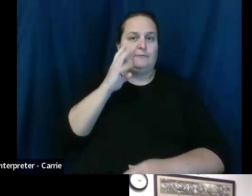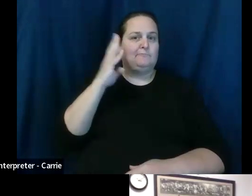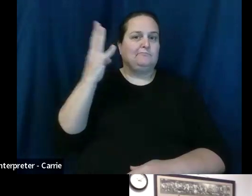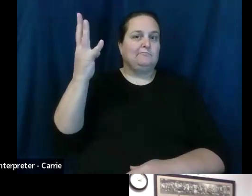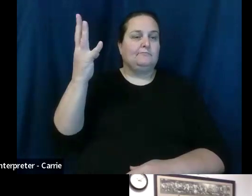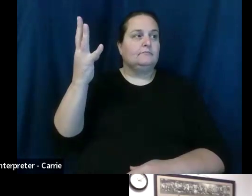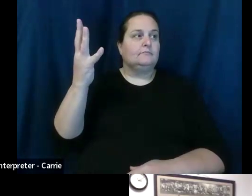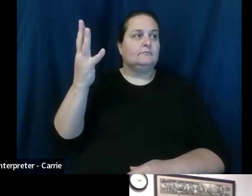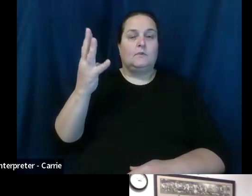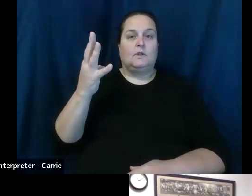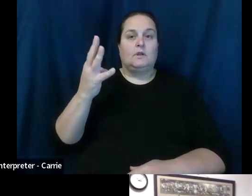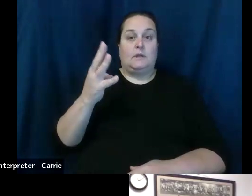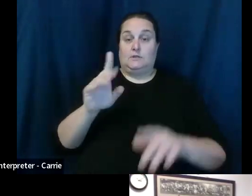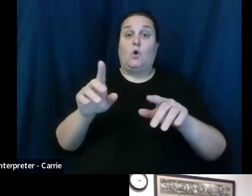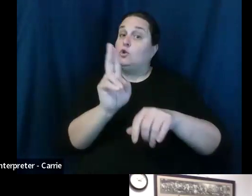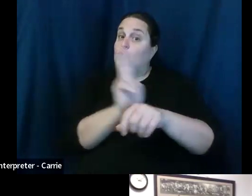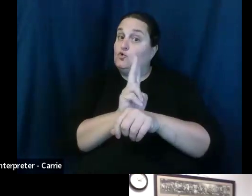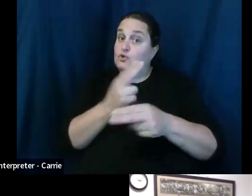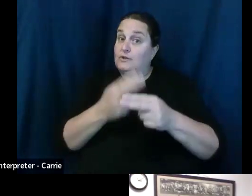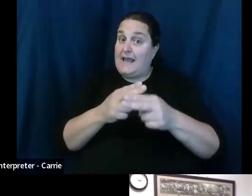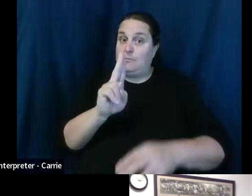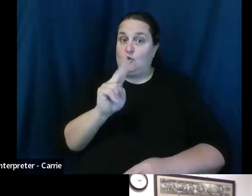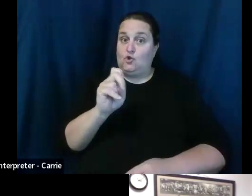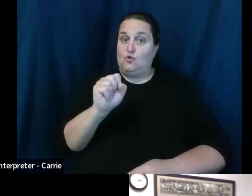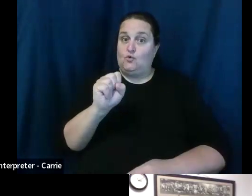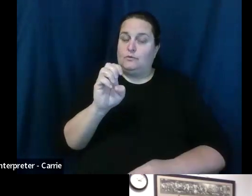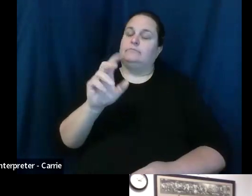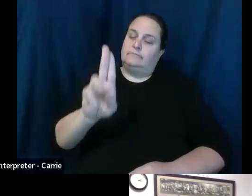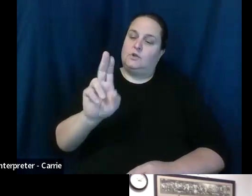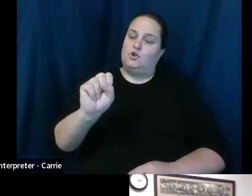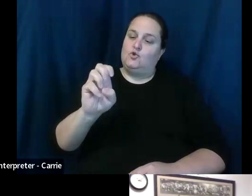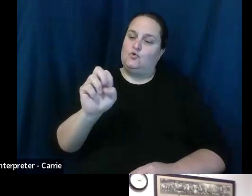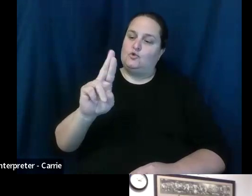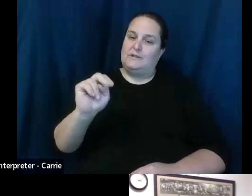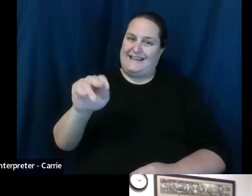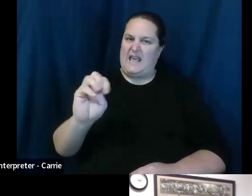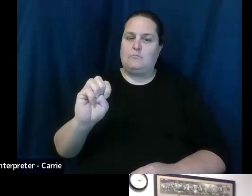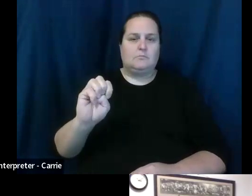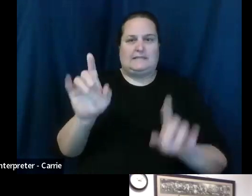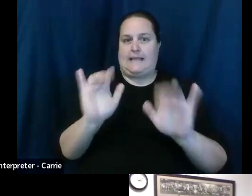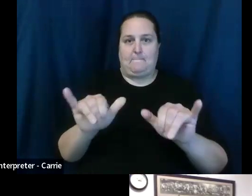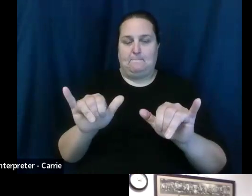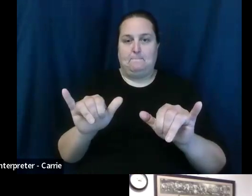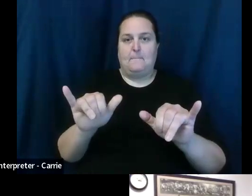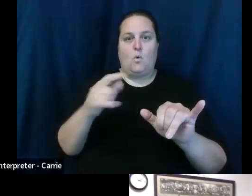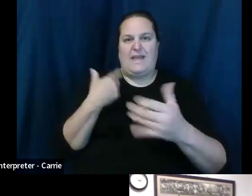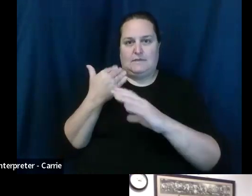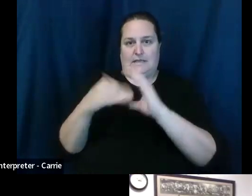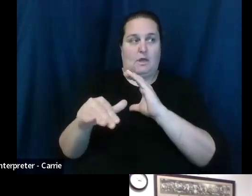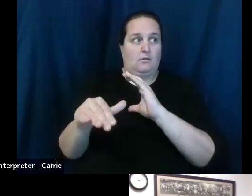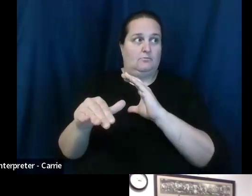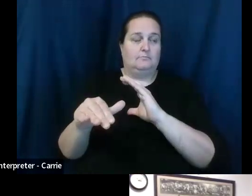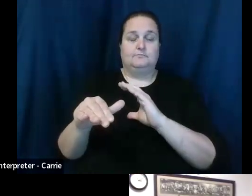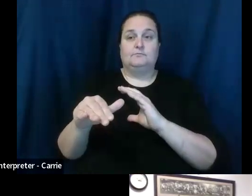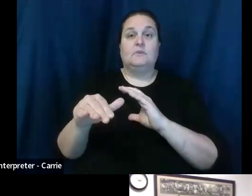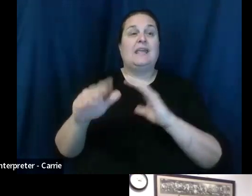you'll type in that same username that you just typed in. So for me, it's DPW user 119. And